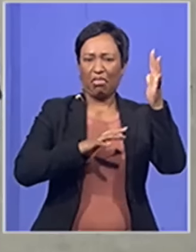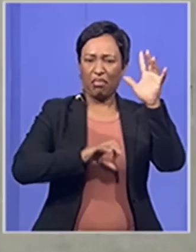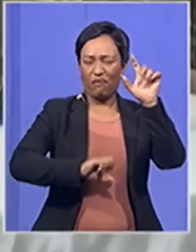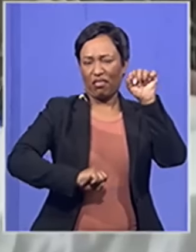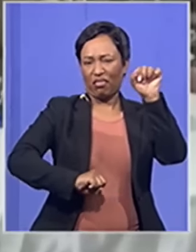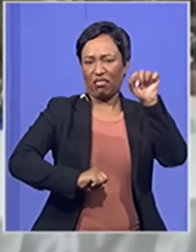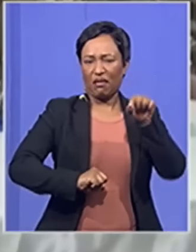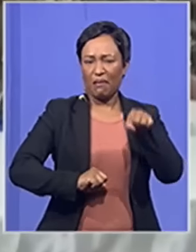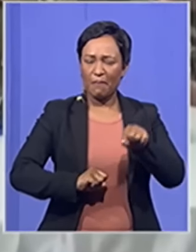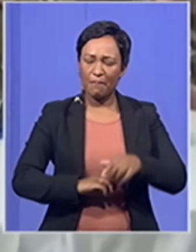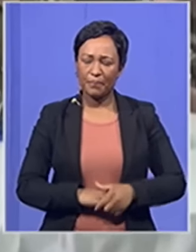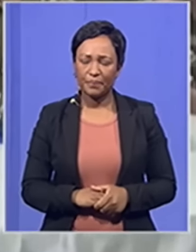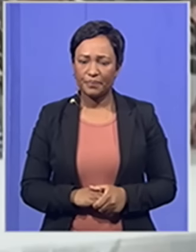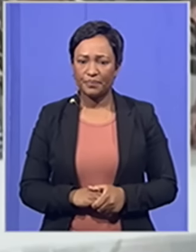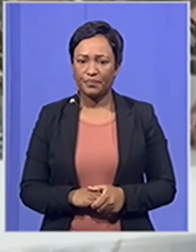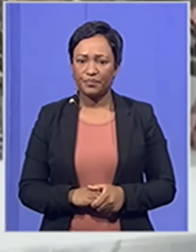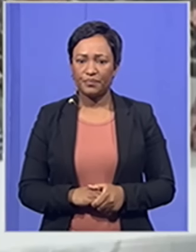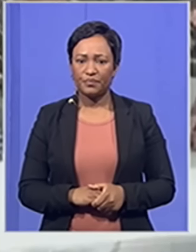boipilaetšo.